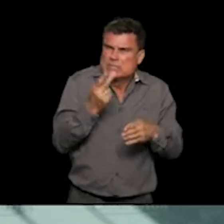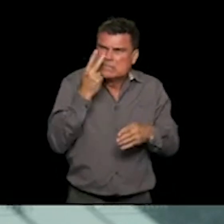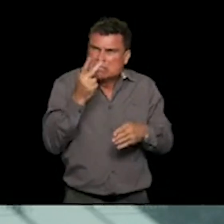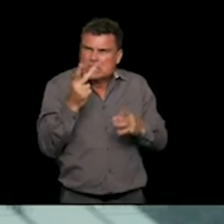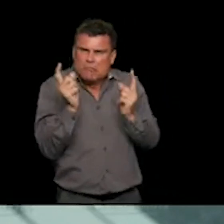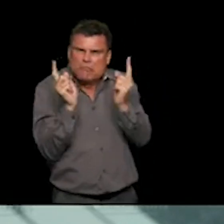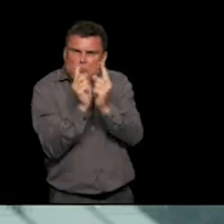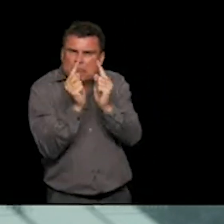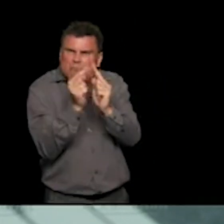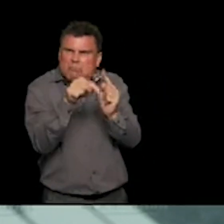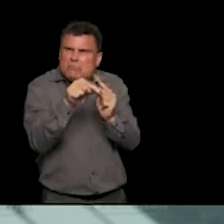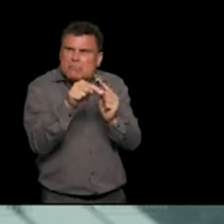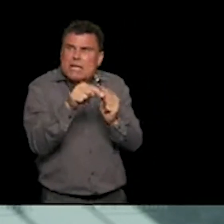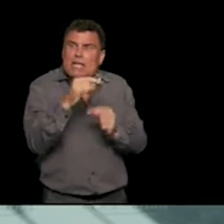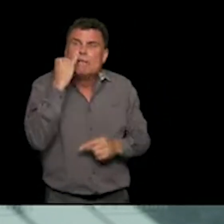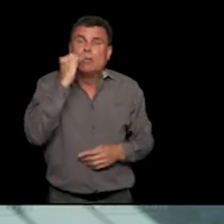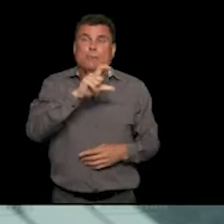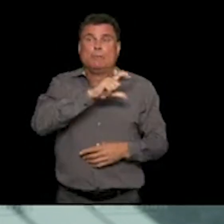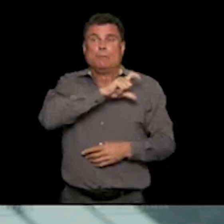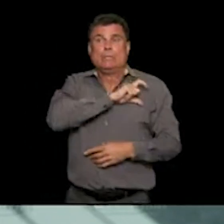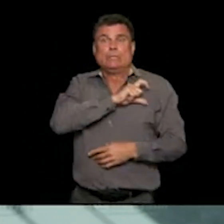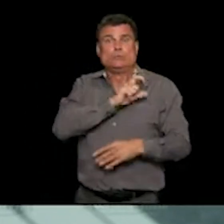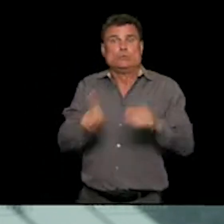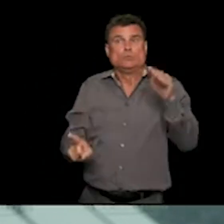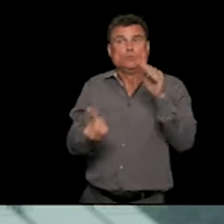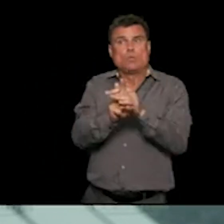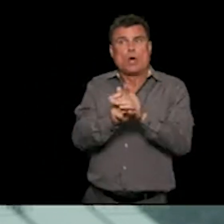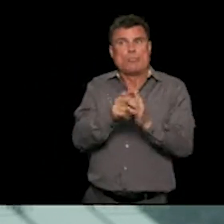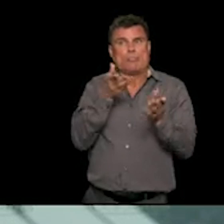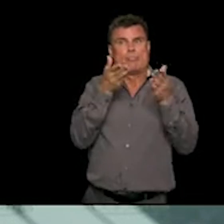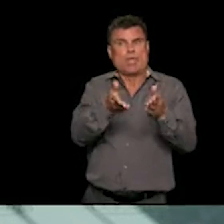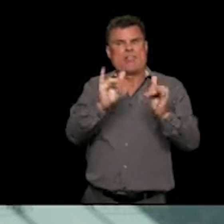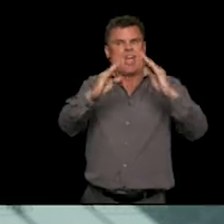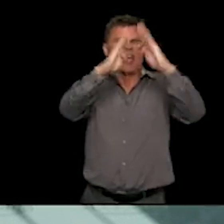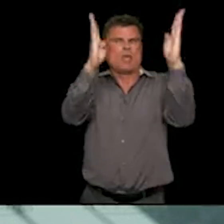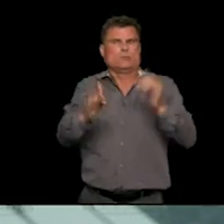meters apart? Or what would happen there if the police show up and there's,